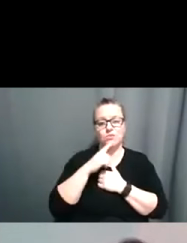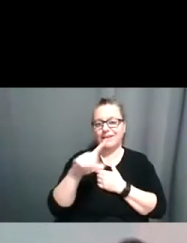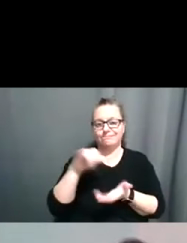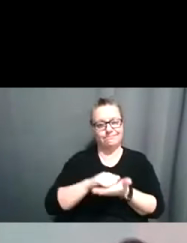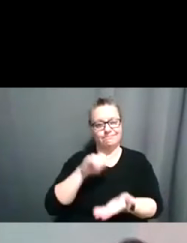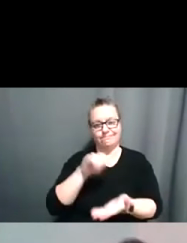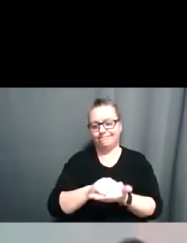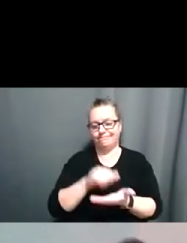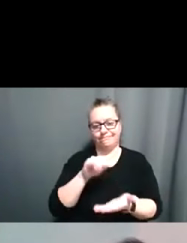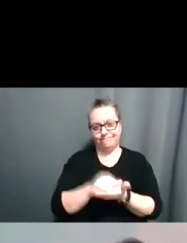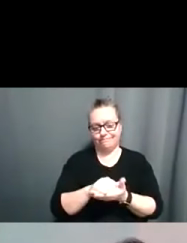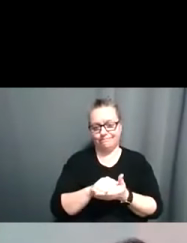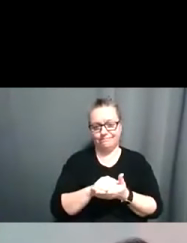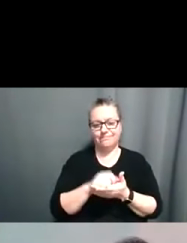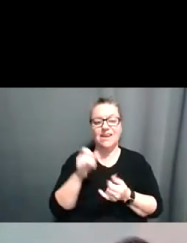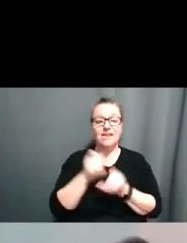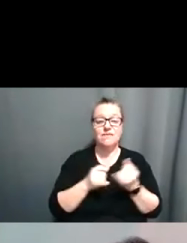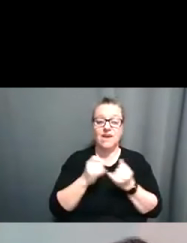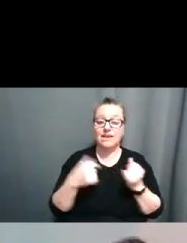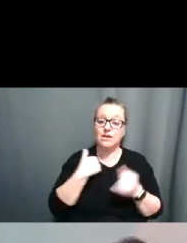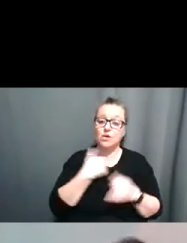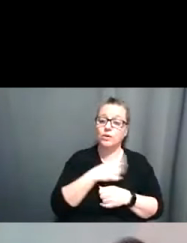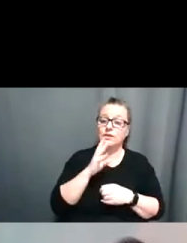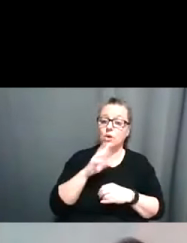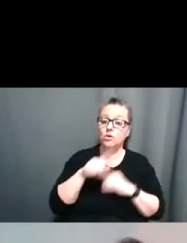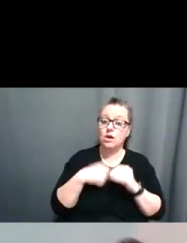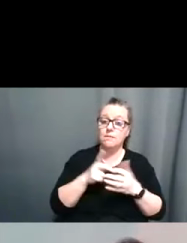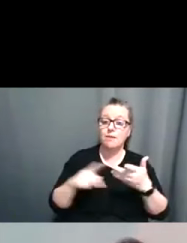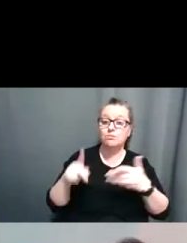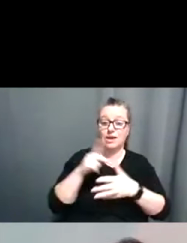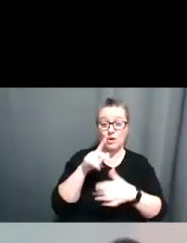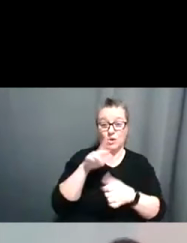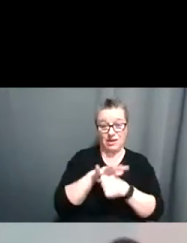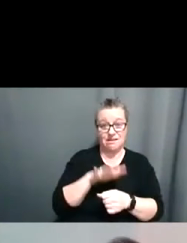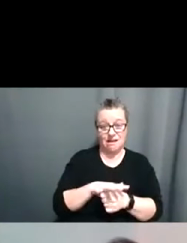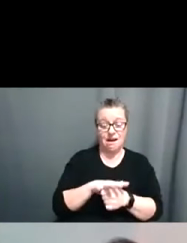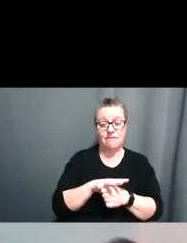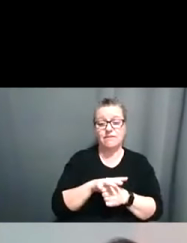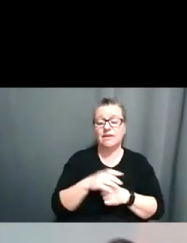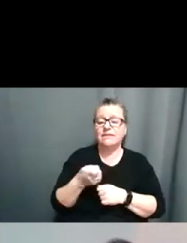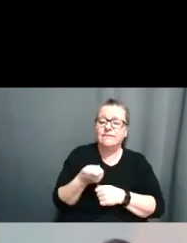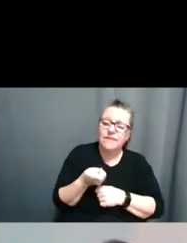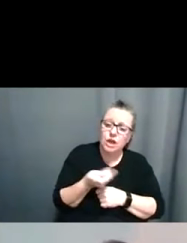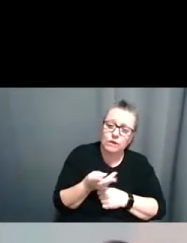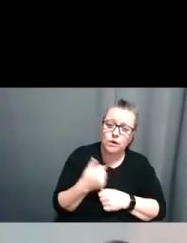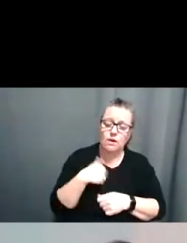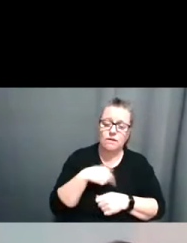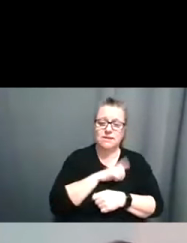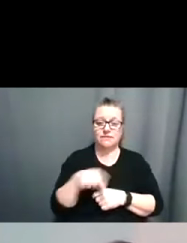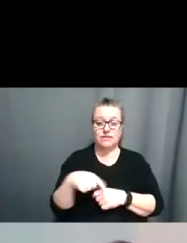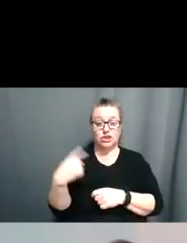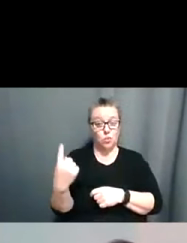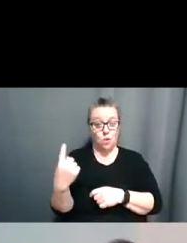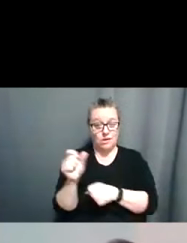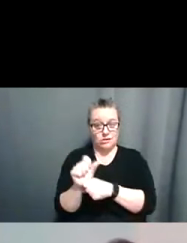impossible. Finally, we don't talk about priority enough. Very few of us have just one job to